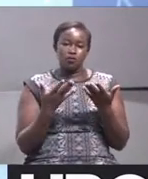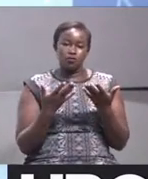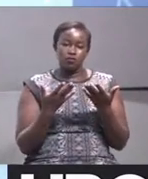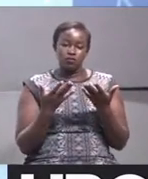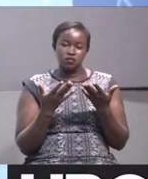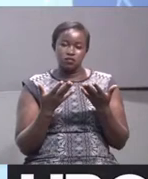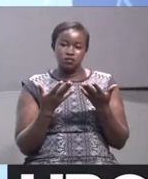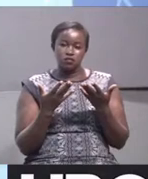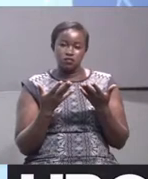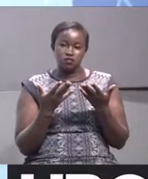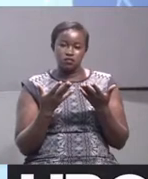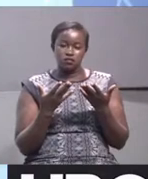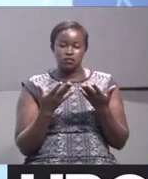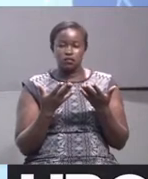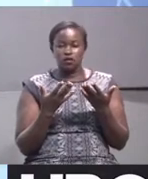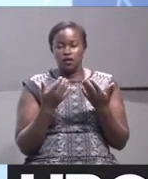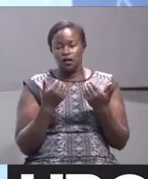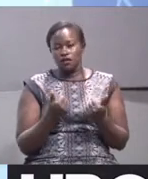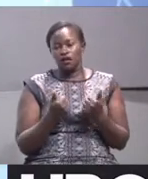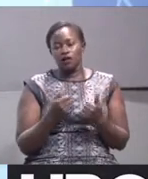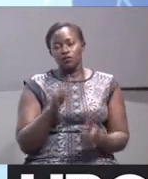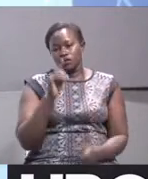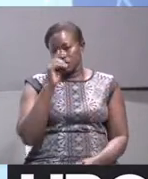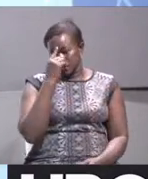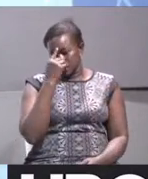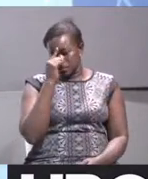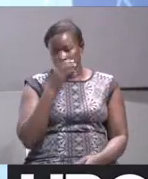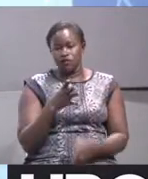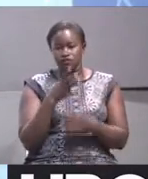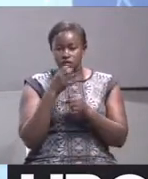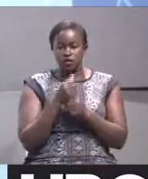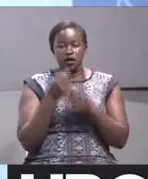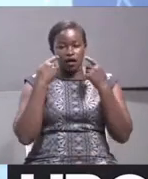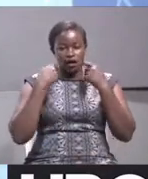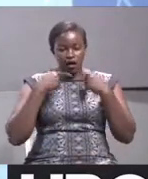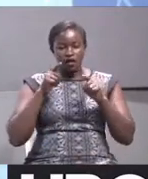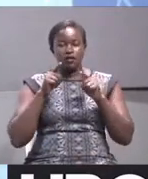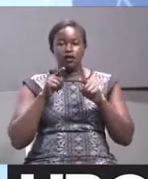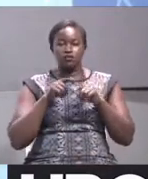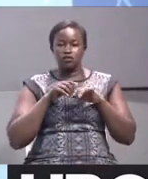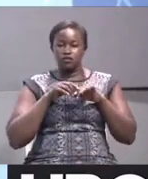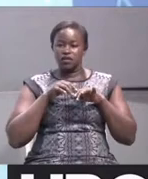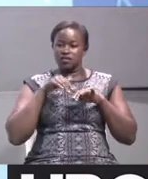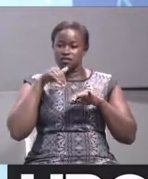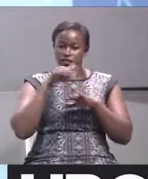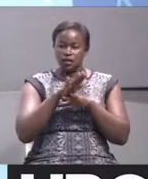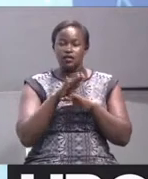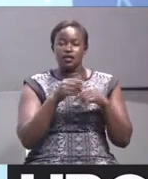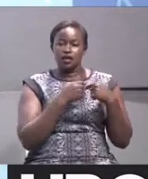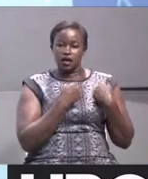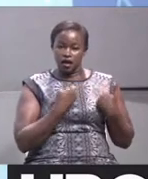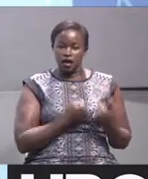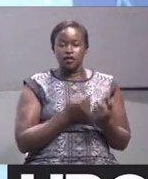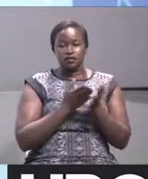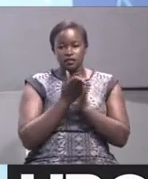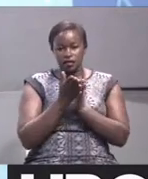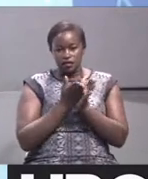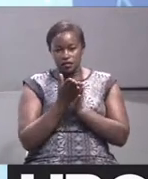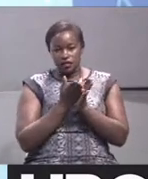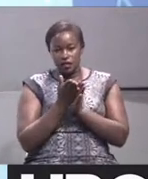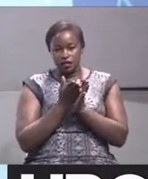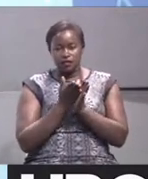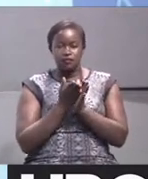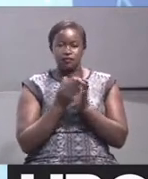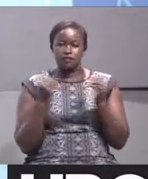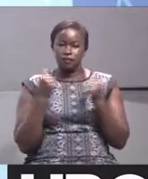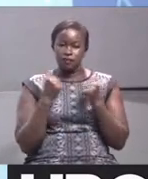it comes about here. The Indian Association has announced the dispatch of the third batch of heart surgery patients. Let us first have